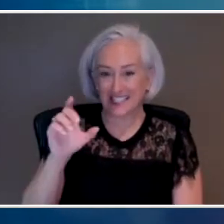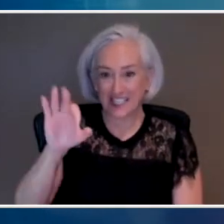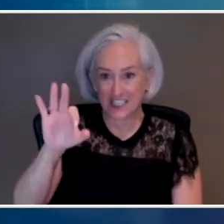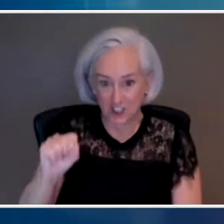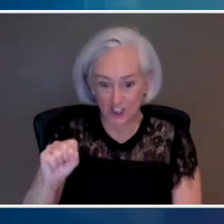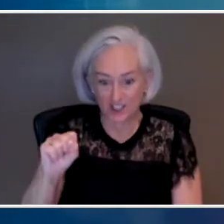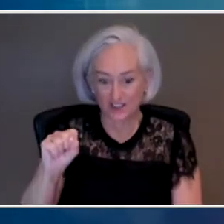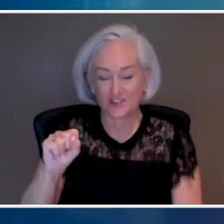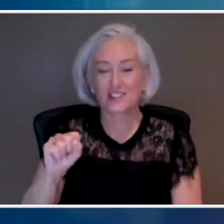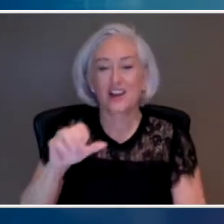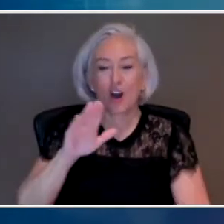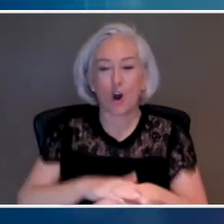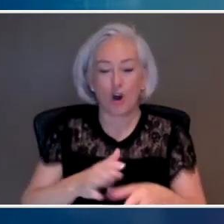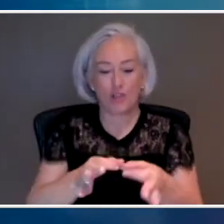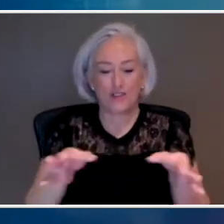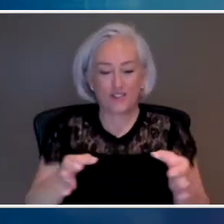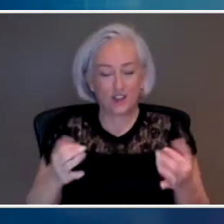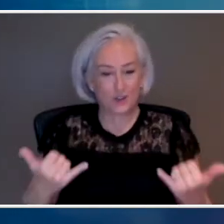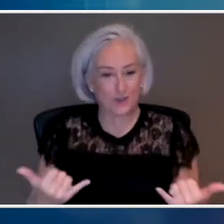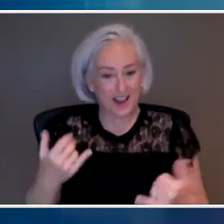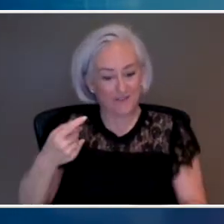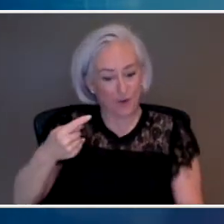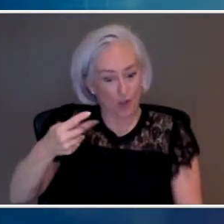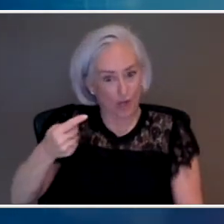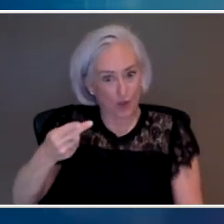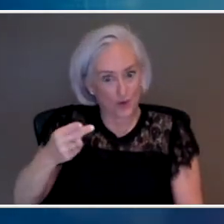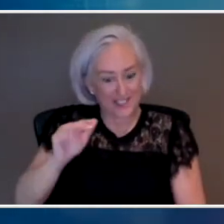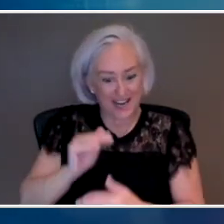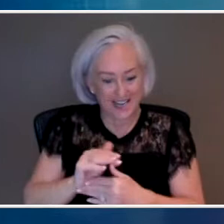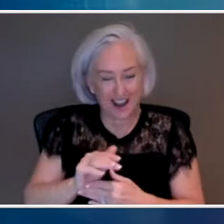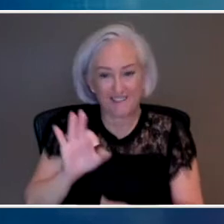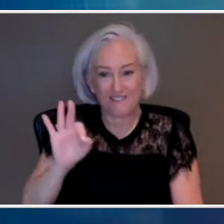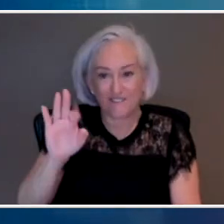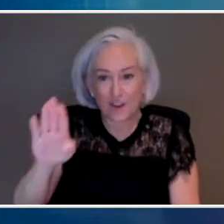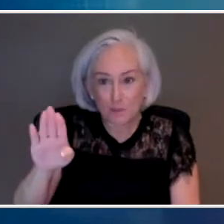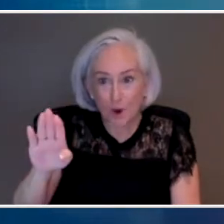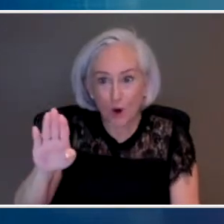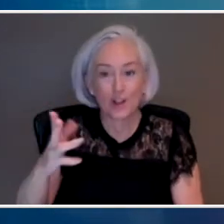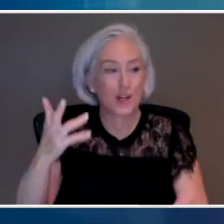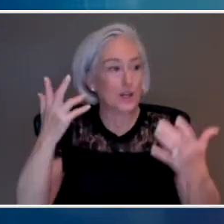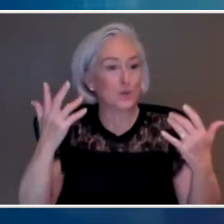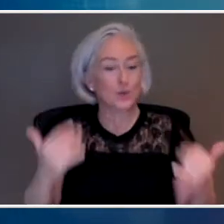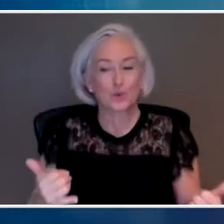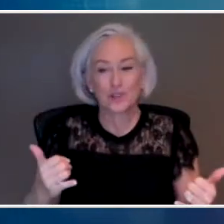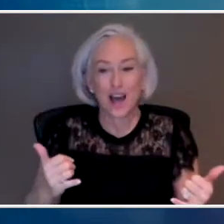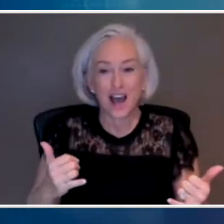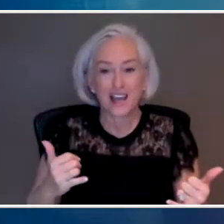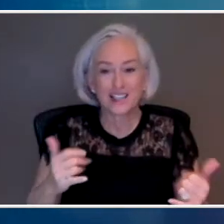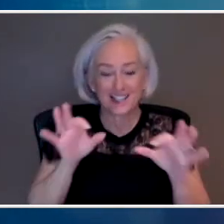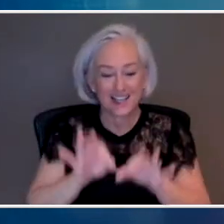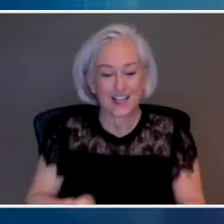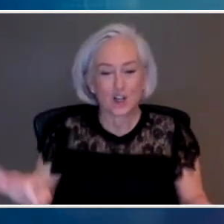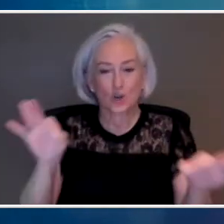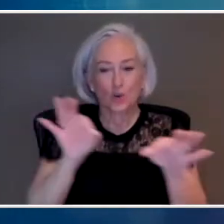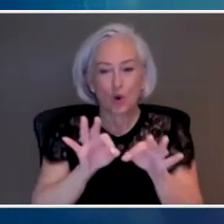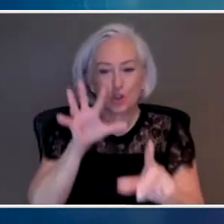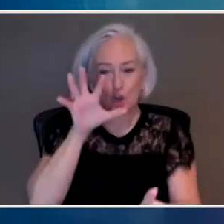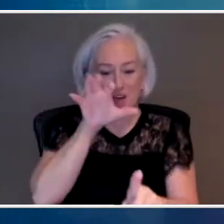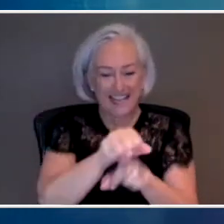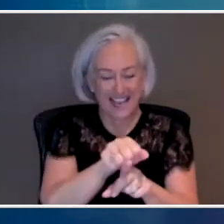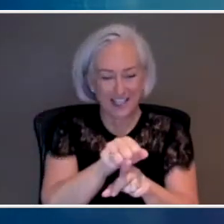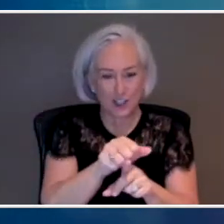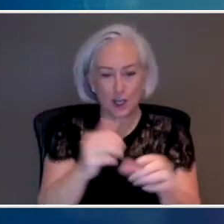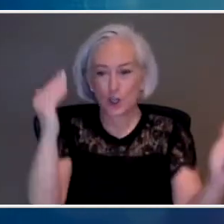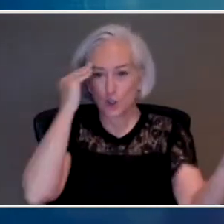Night Football, tonight is also the Crucial Catch game, and the mission of Crucial Catch to raise awareness for cancer screenings